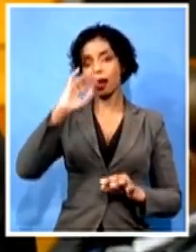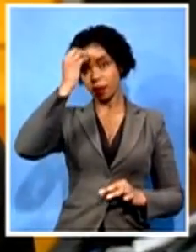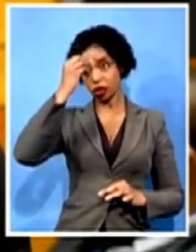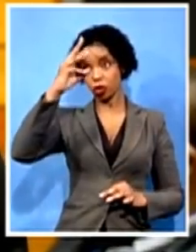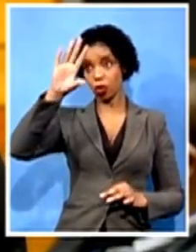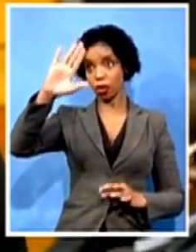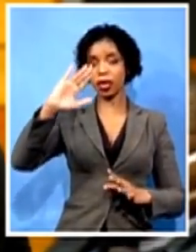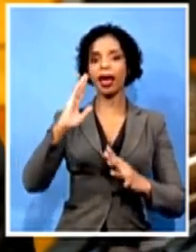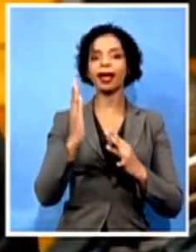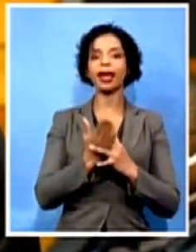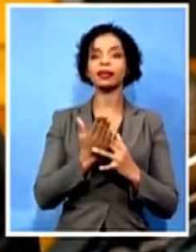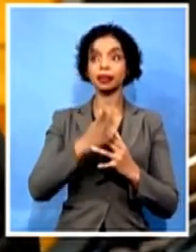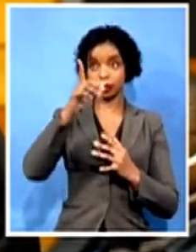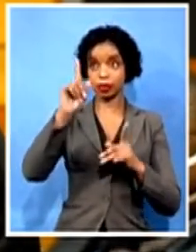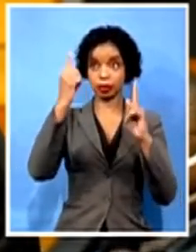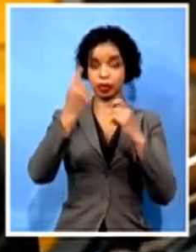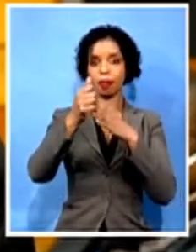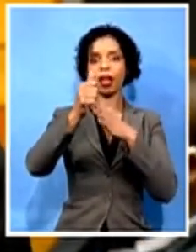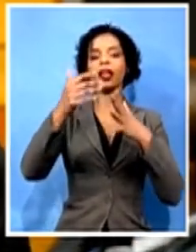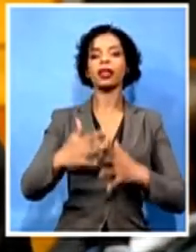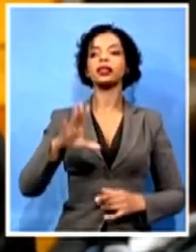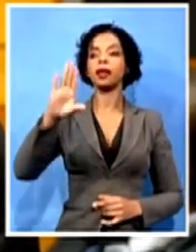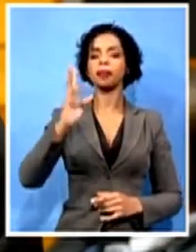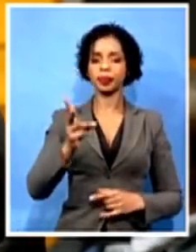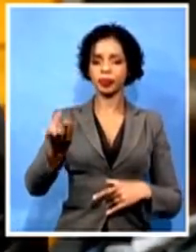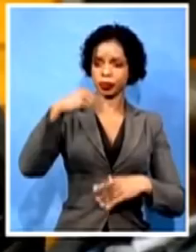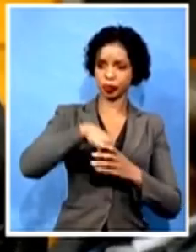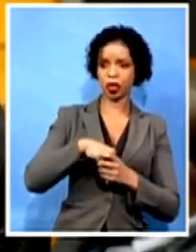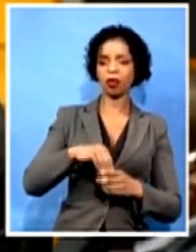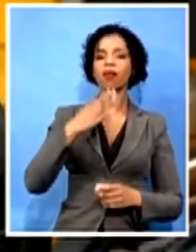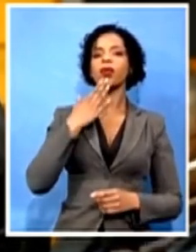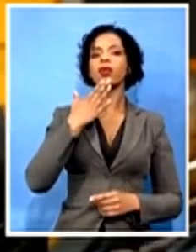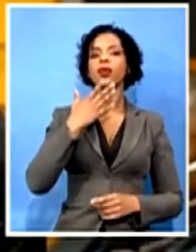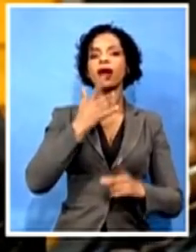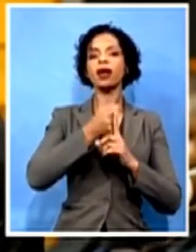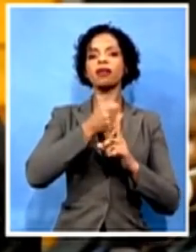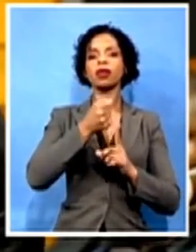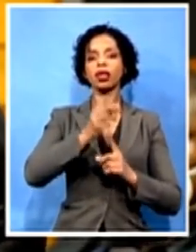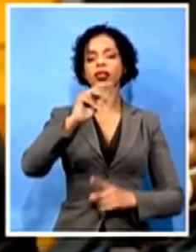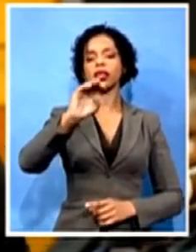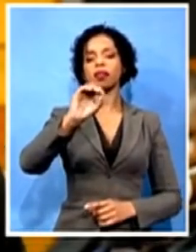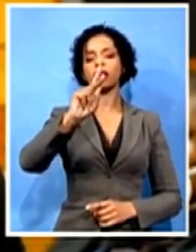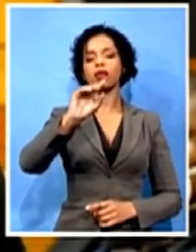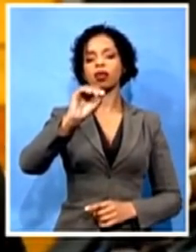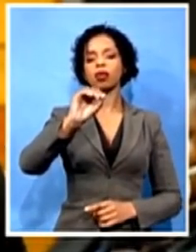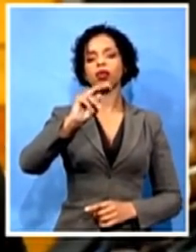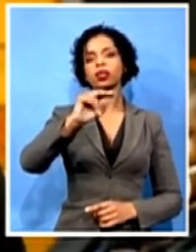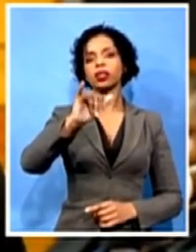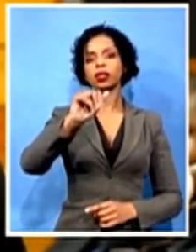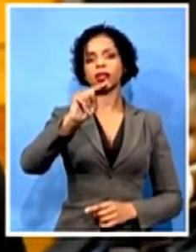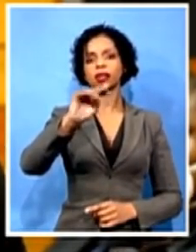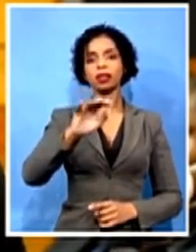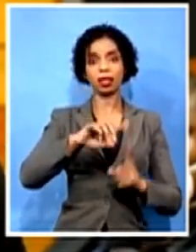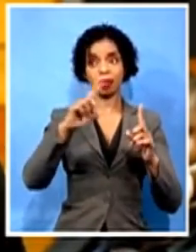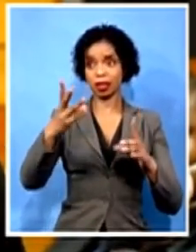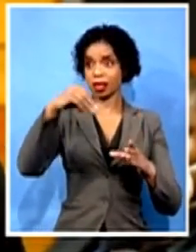that matter. Advocate Nkoyani, who's here today, is not involved in that. She's in a related but unrelated matter to Mr. Agrizzi.